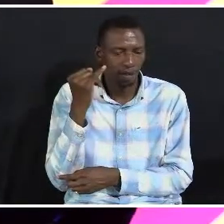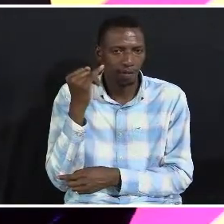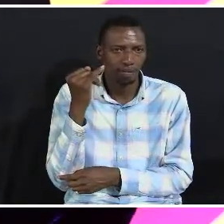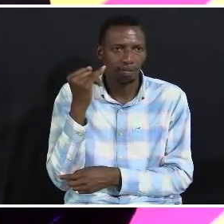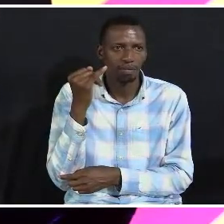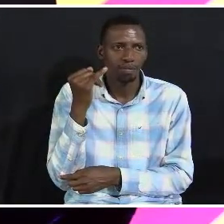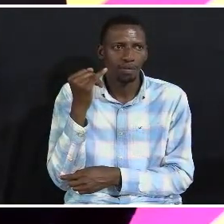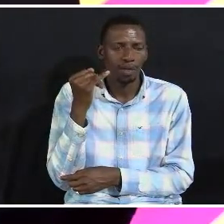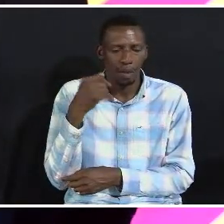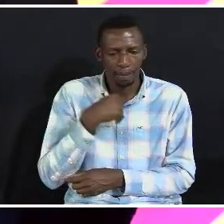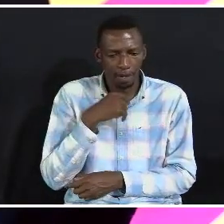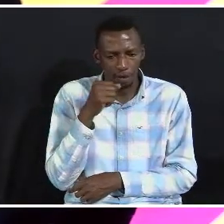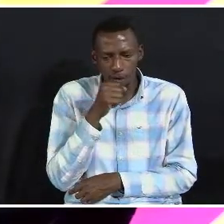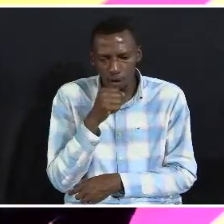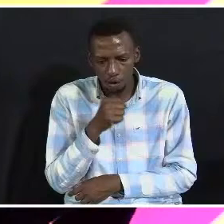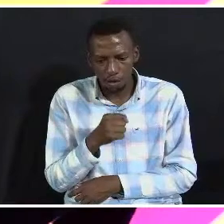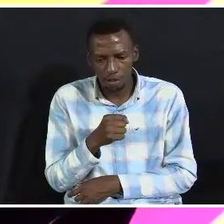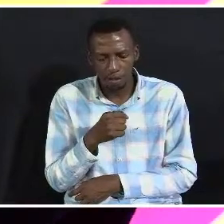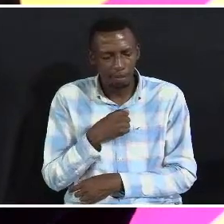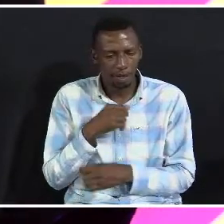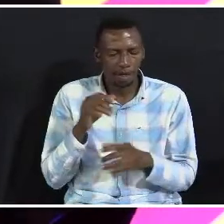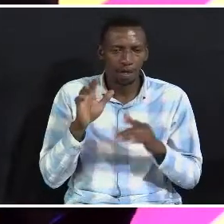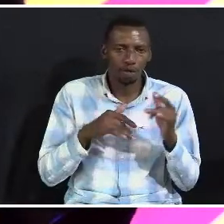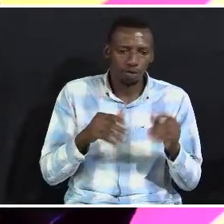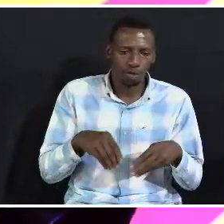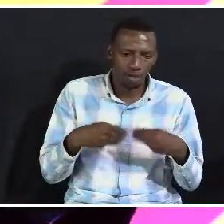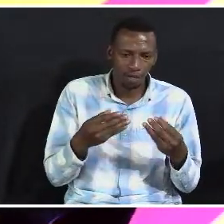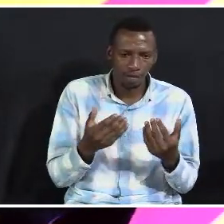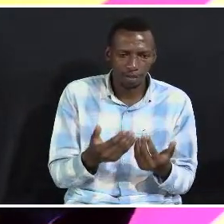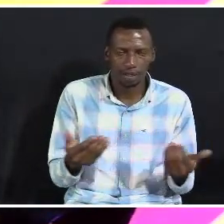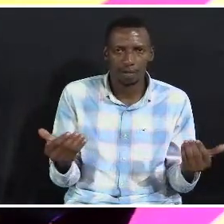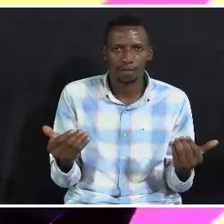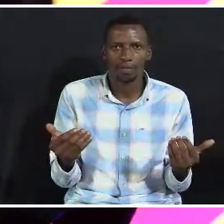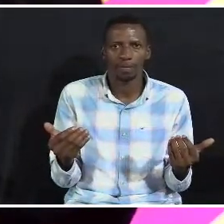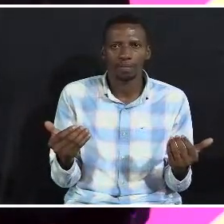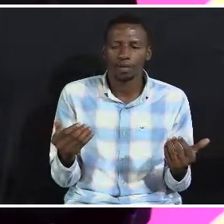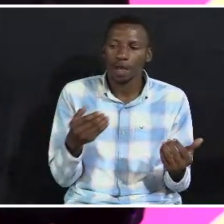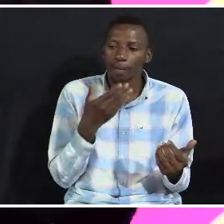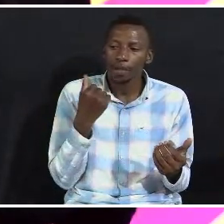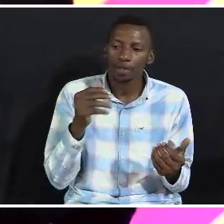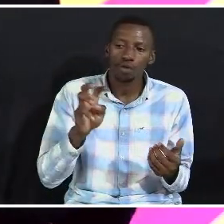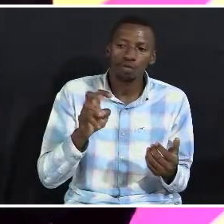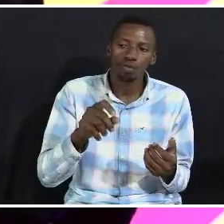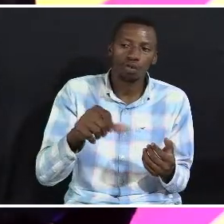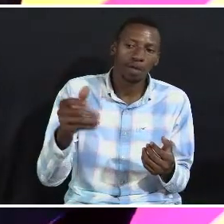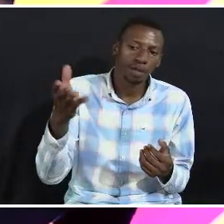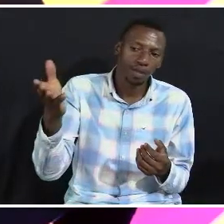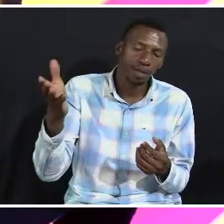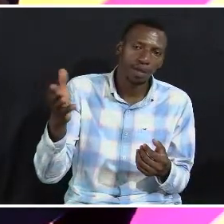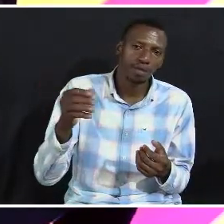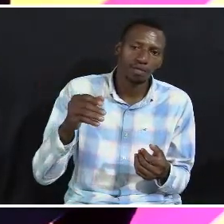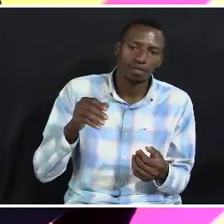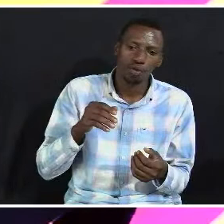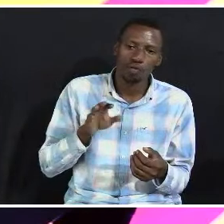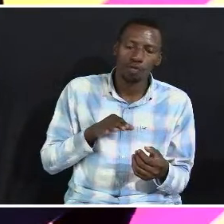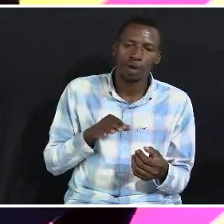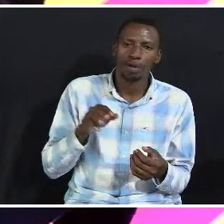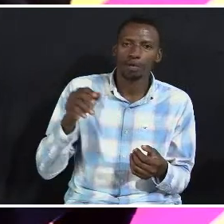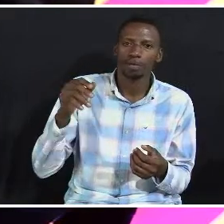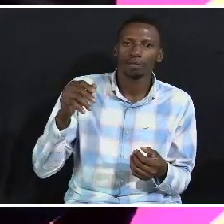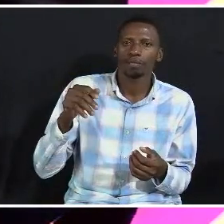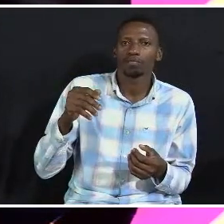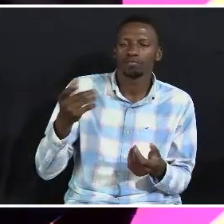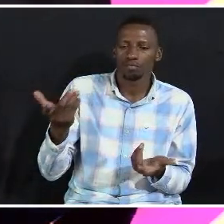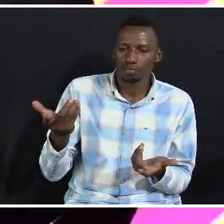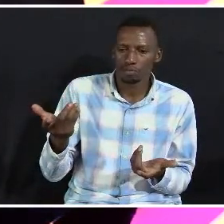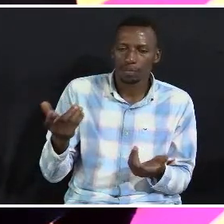to get God right. He didn't mean me. He meant Hagar. So Abraham was saying, if I reveal